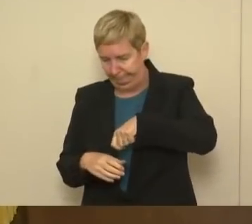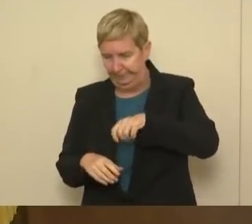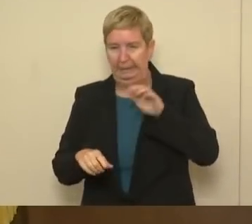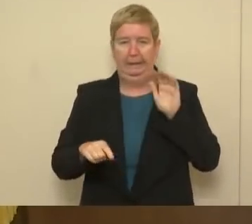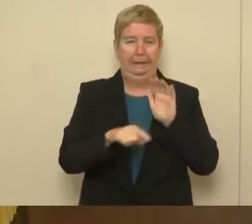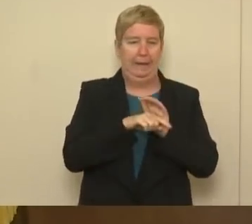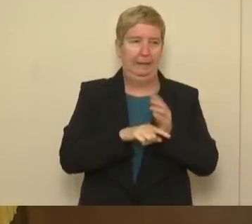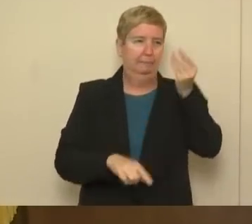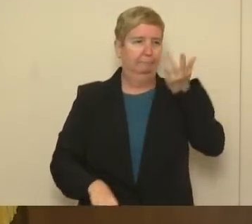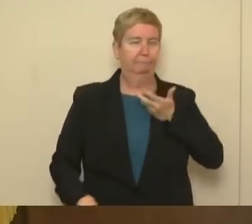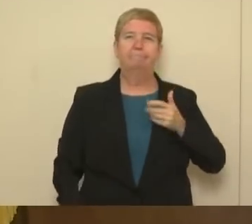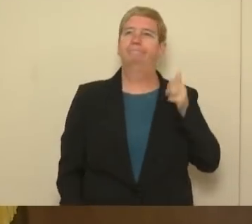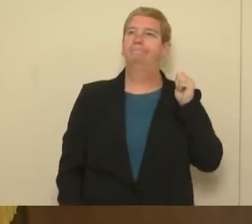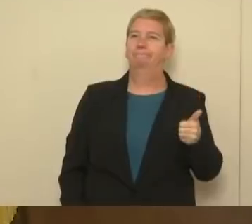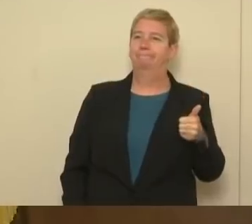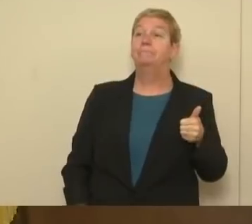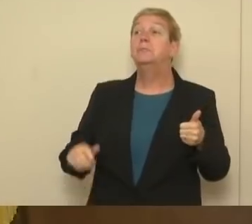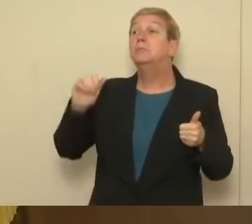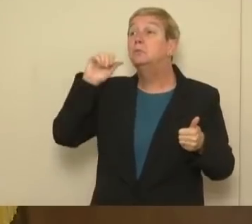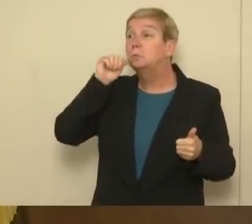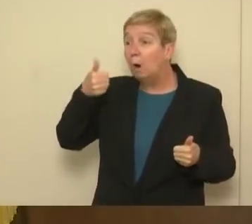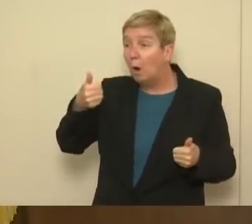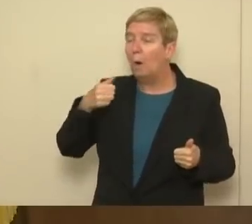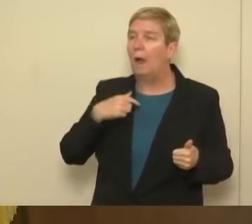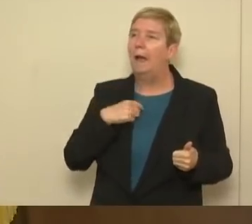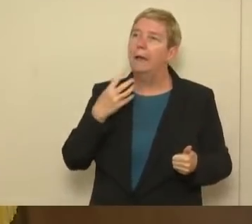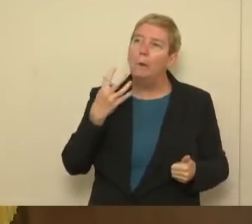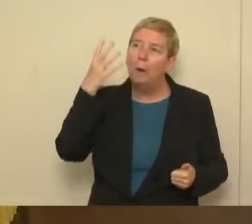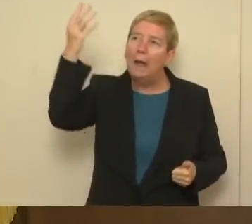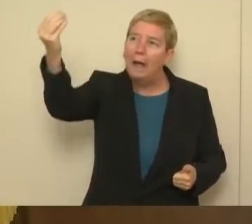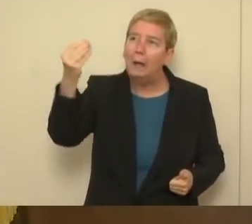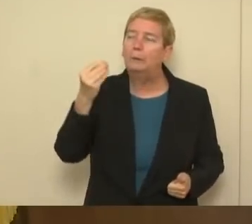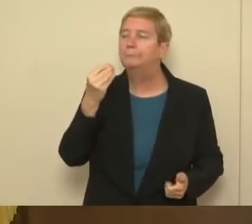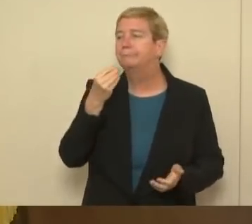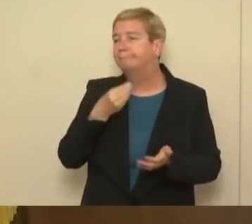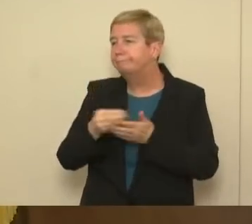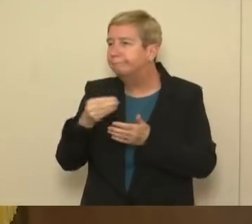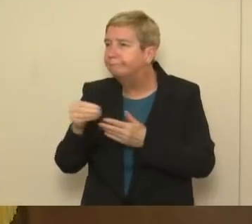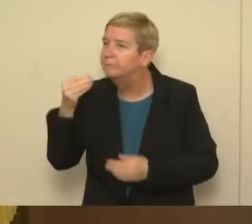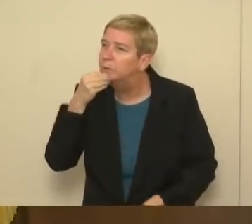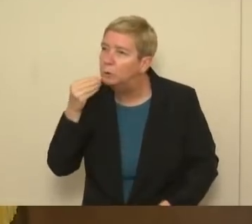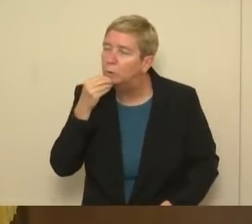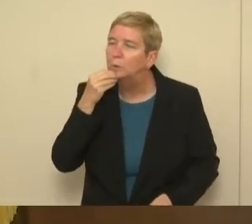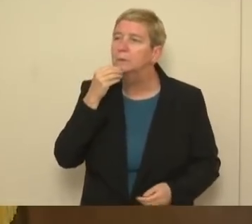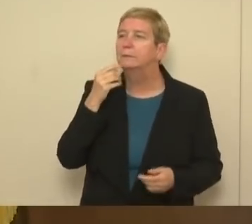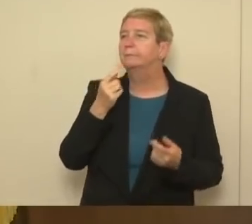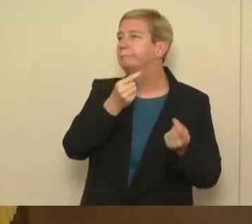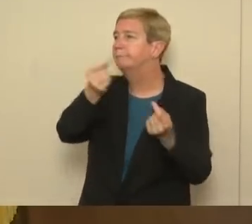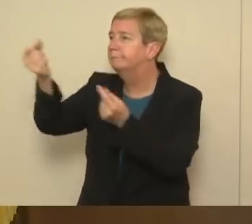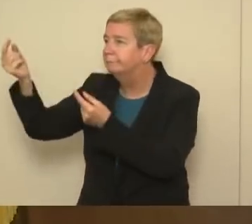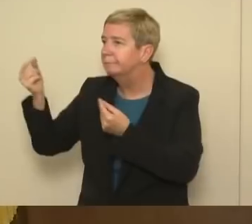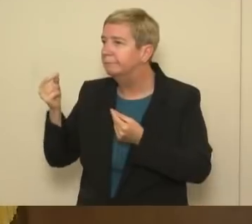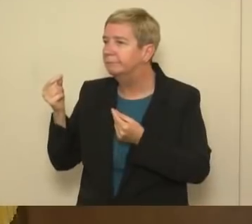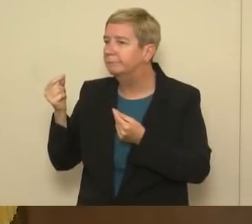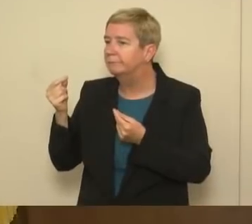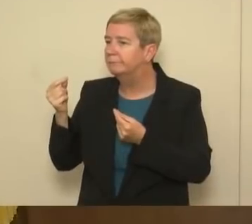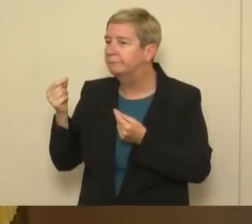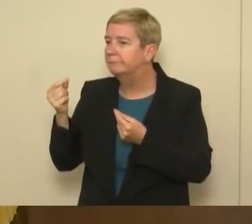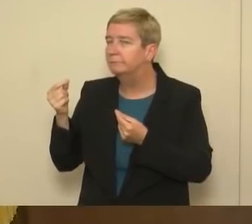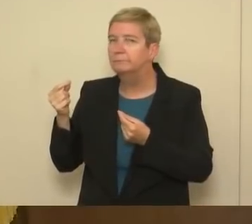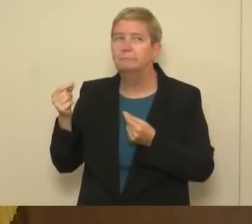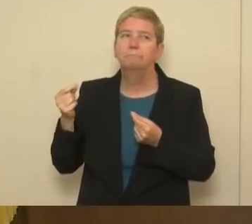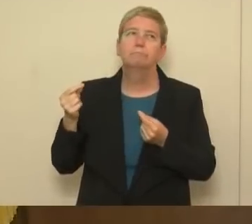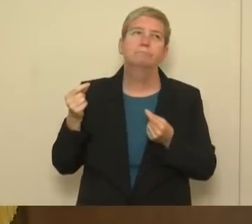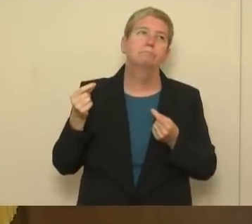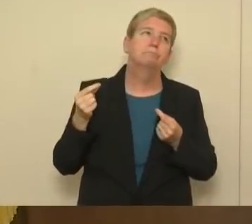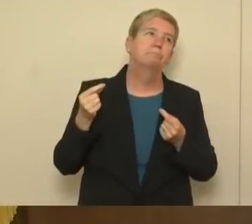tomorrow and Saturday to the grocery store and run some errands, that doesn't mean that I'm not going to be positive.